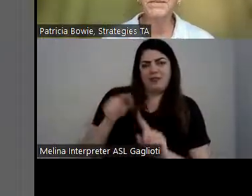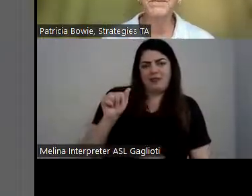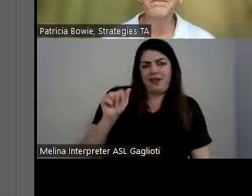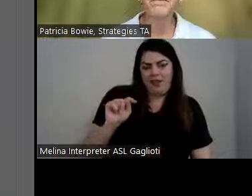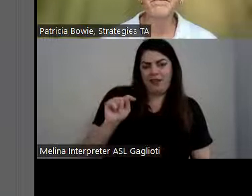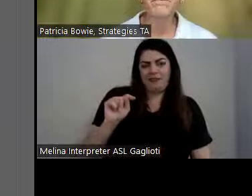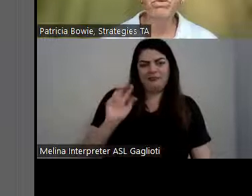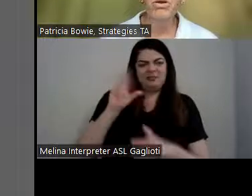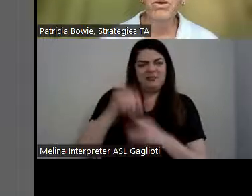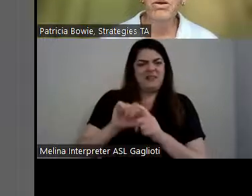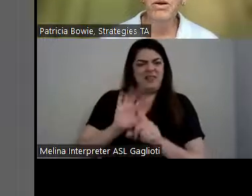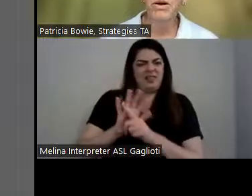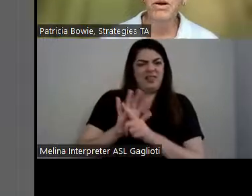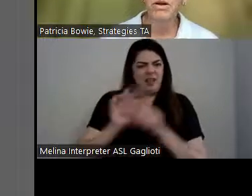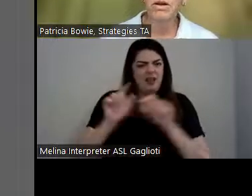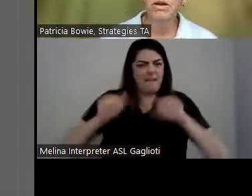capacities.